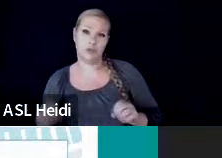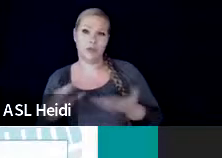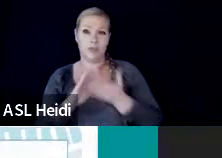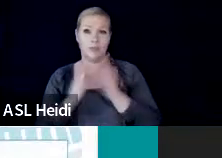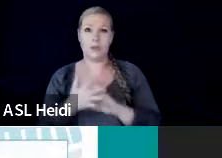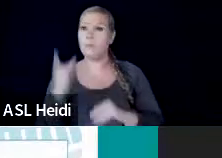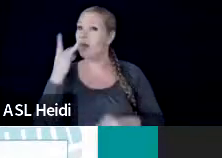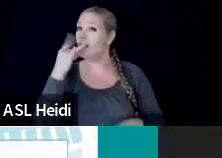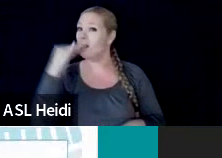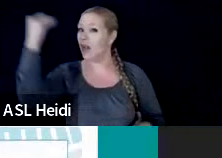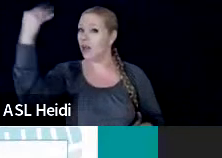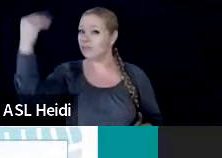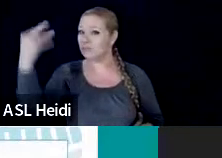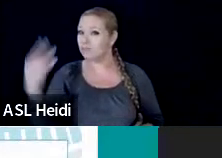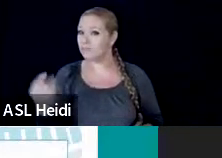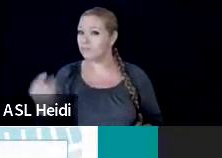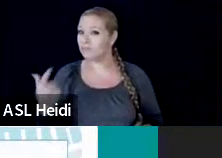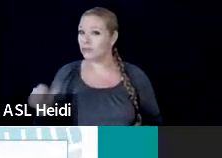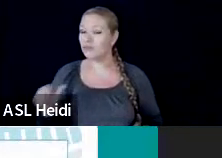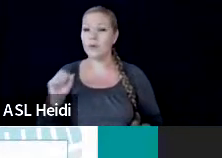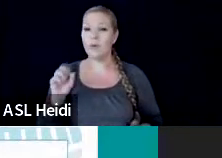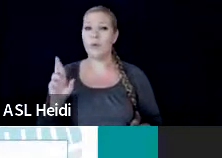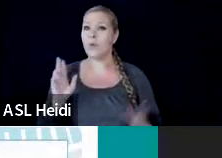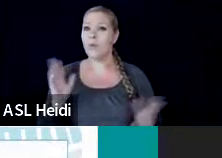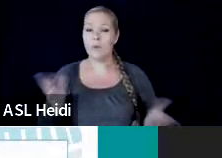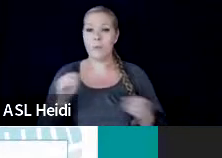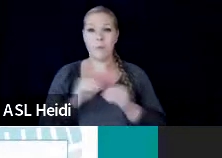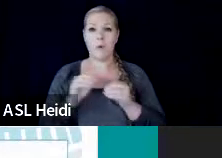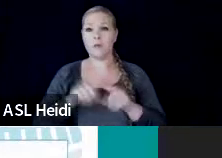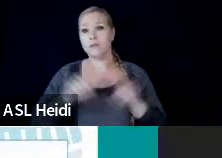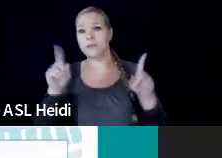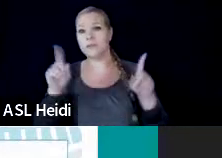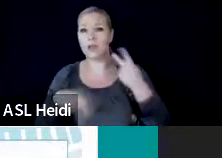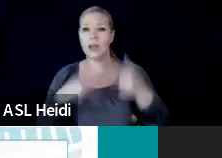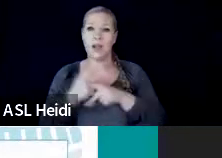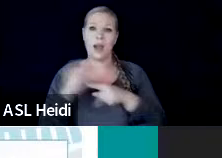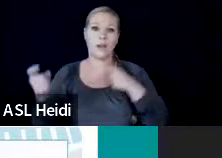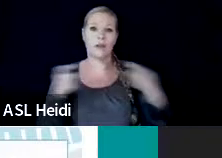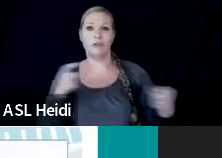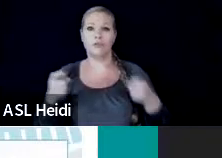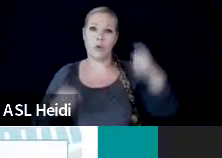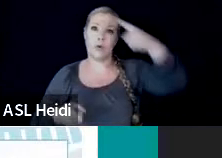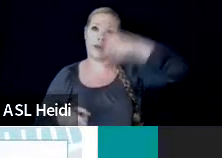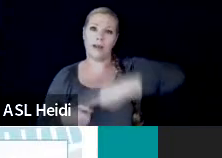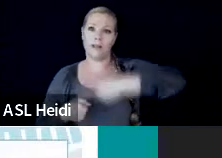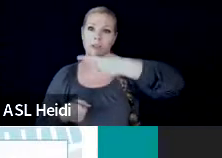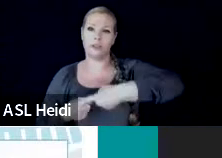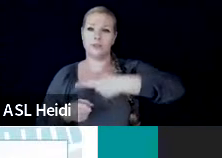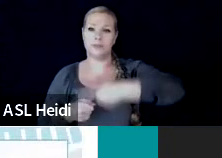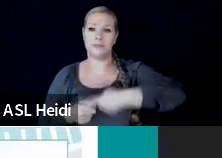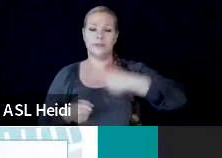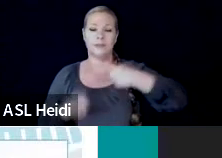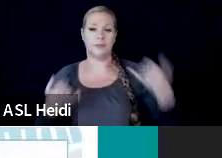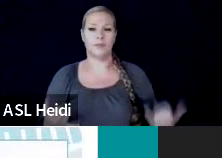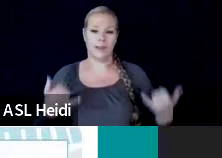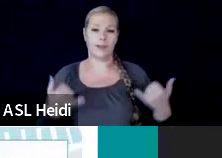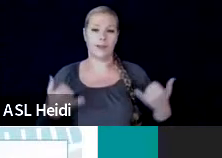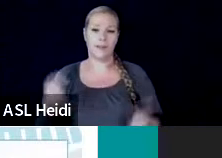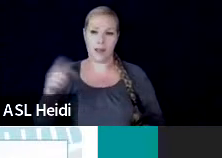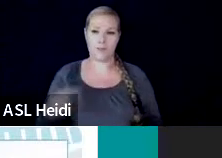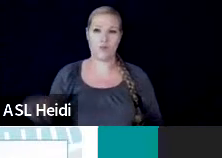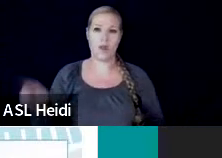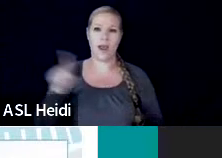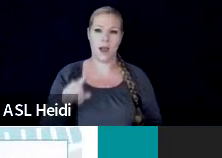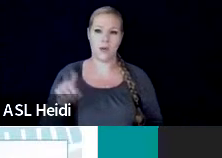some other type of intersection control. But for right now, we are showing them as roundabouts. I just want to add part of that again